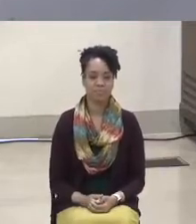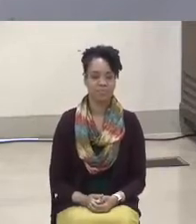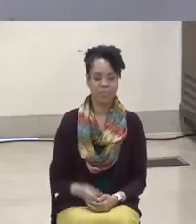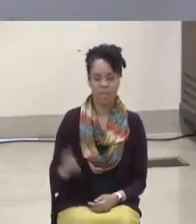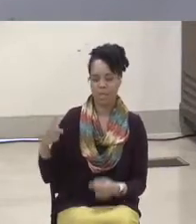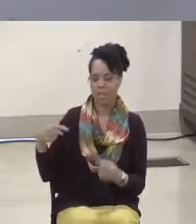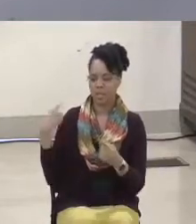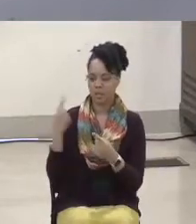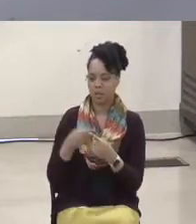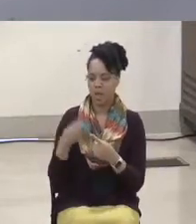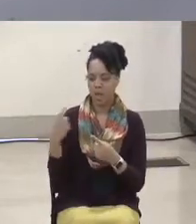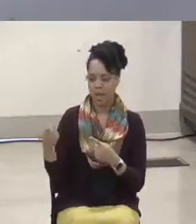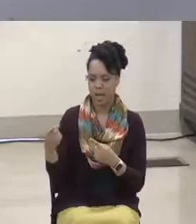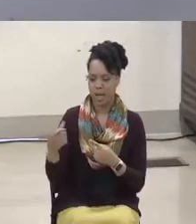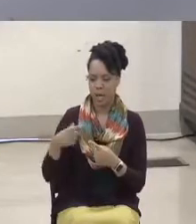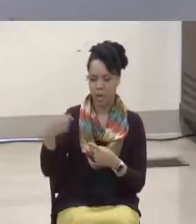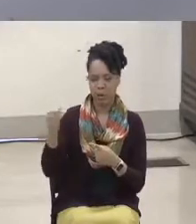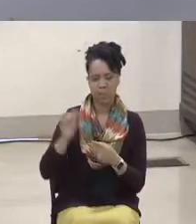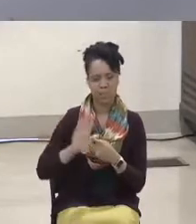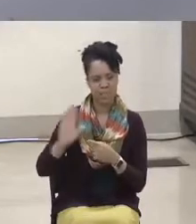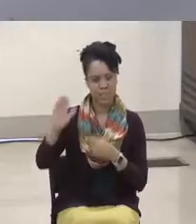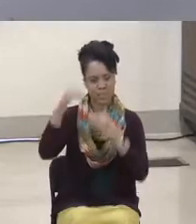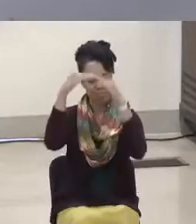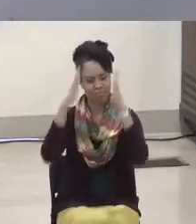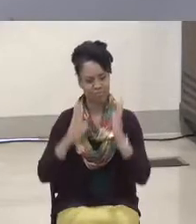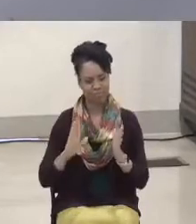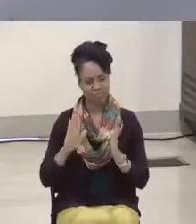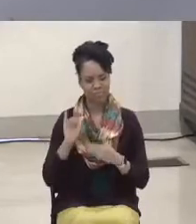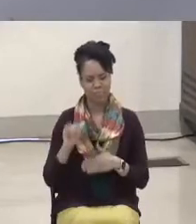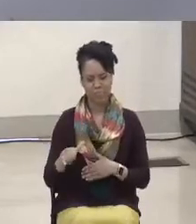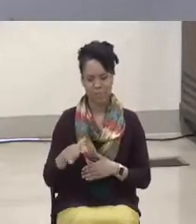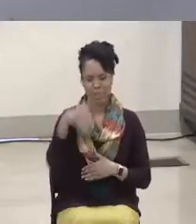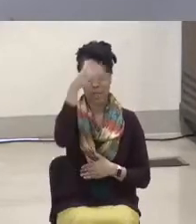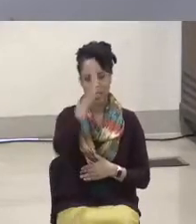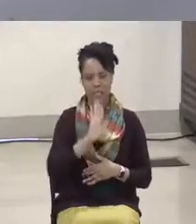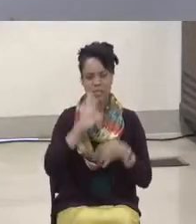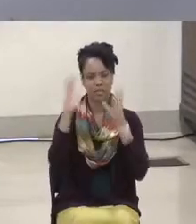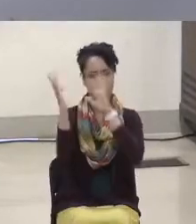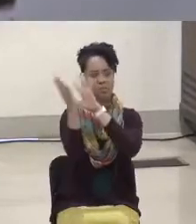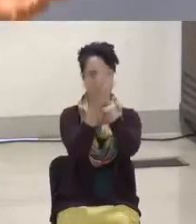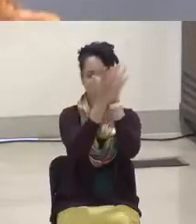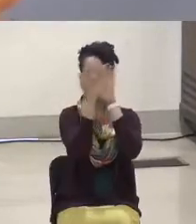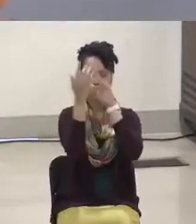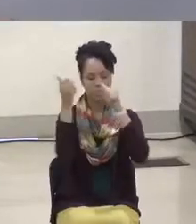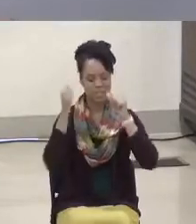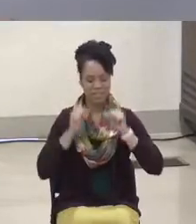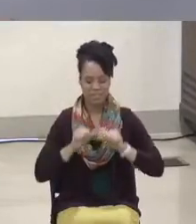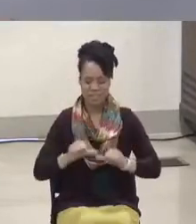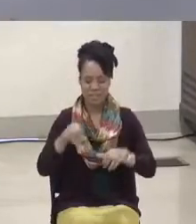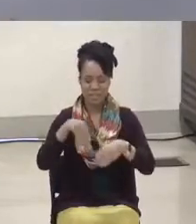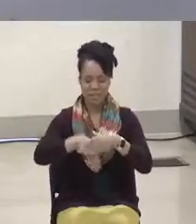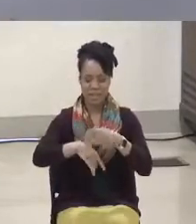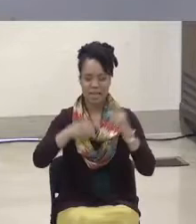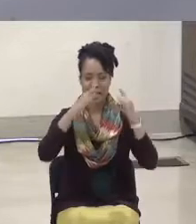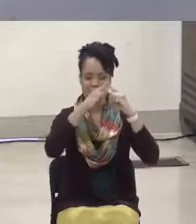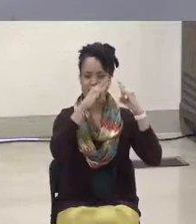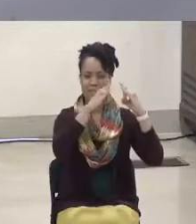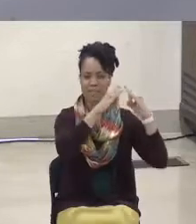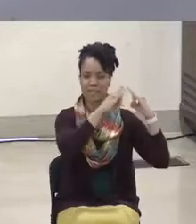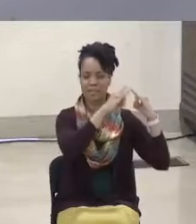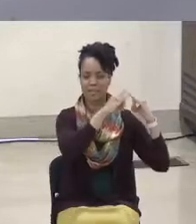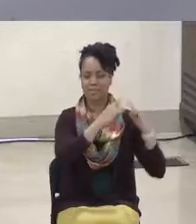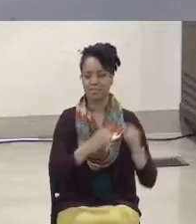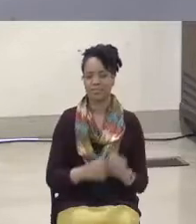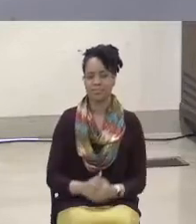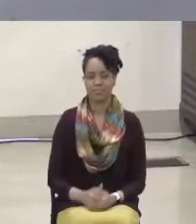he goes to his house, that the presence of God was still in a tent. Que mientras él iba a su casa, la